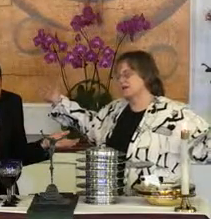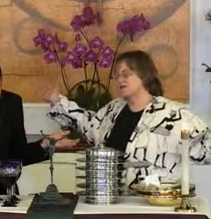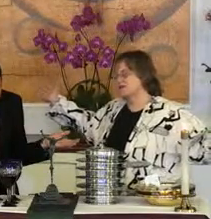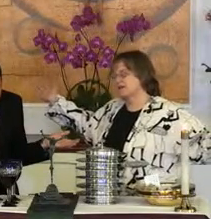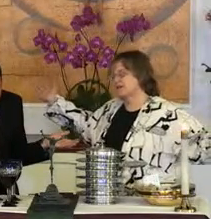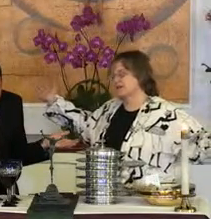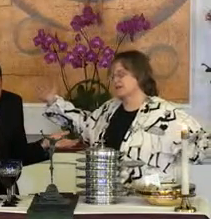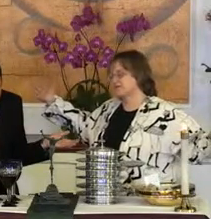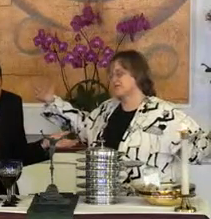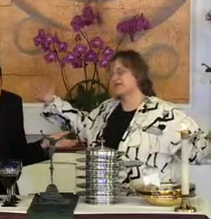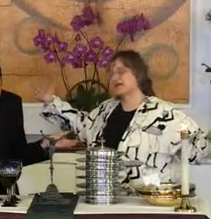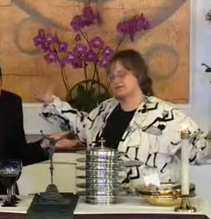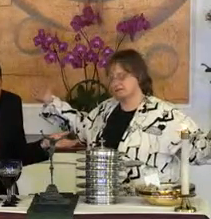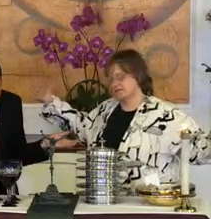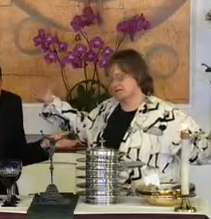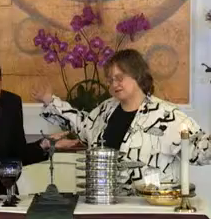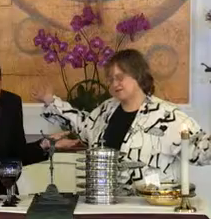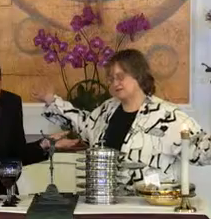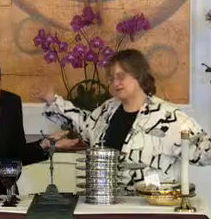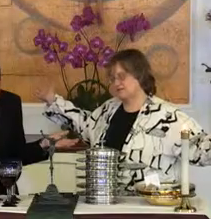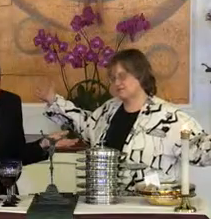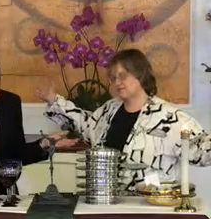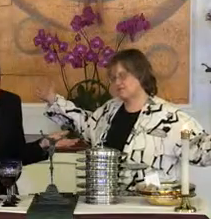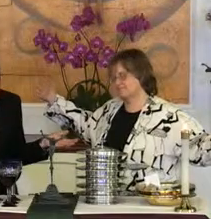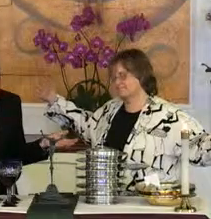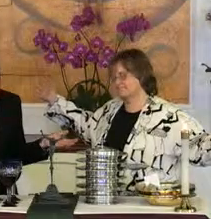allowing ourselves to sacrifice,